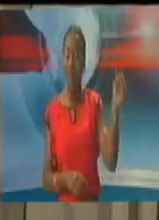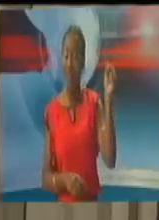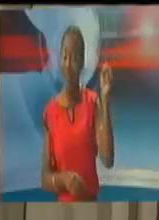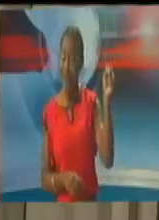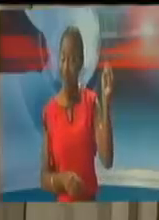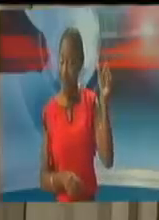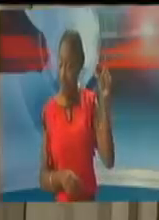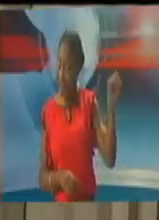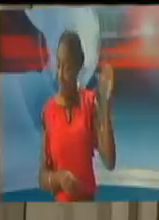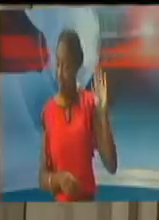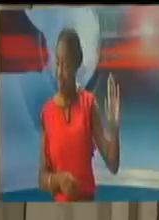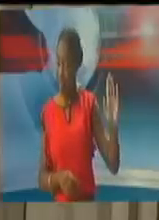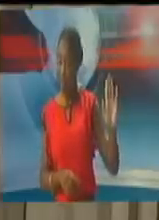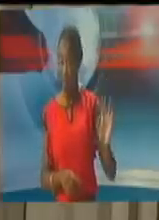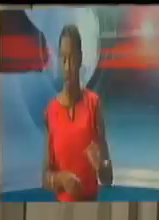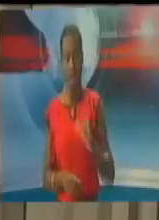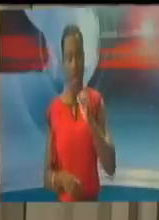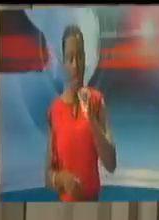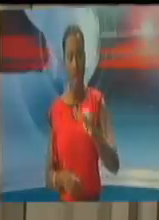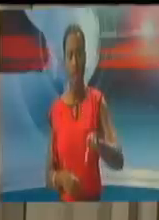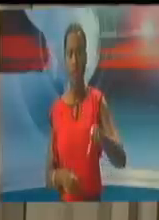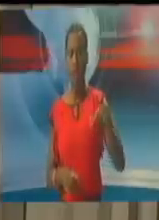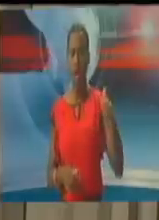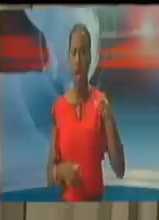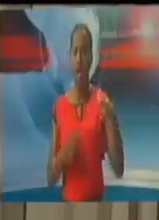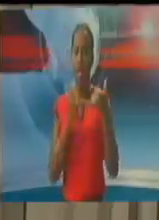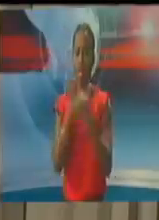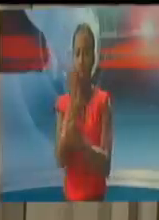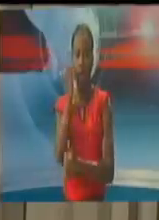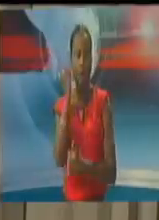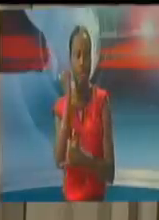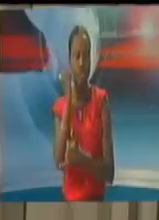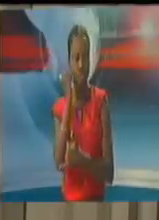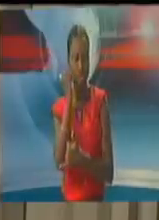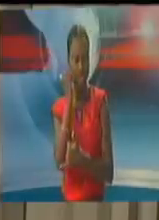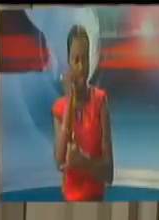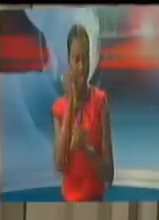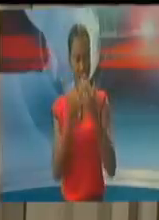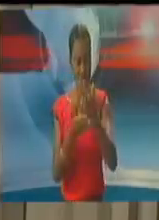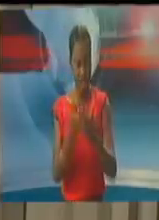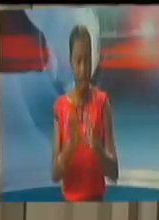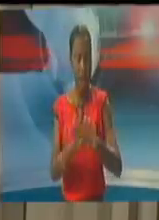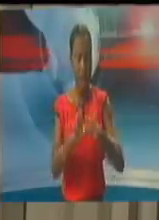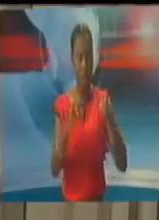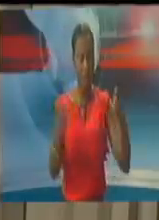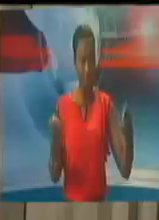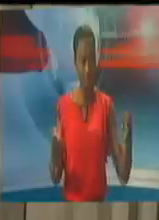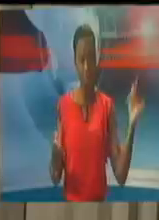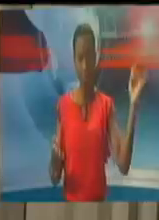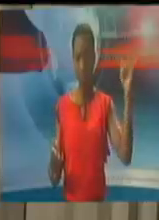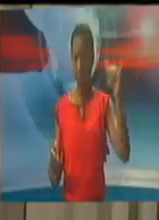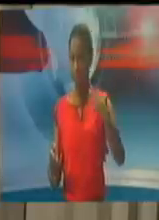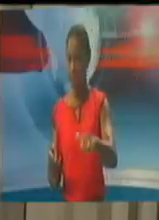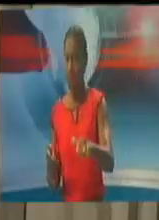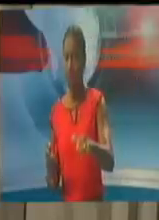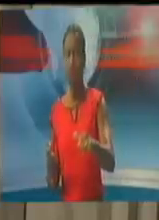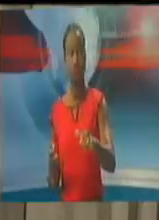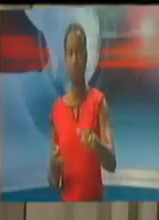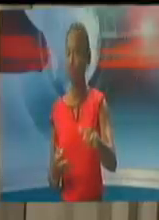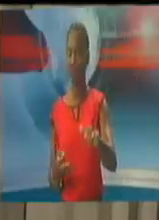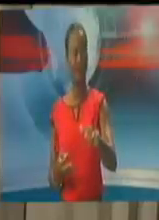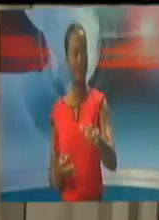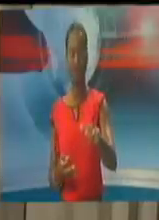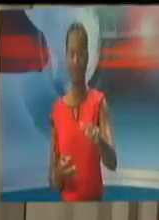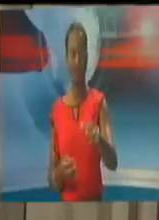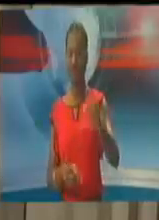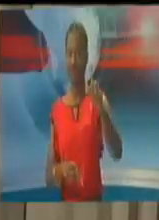not also allow other countries who continue to have their borders open and continue to allow international flights in be used as a